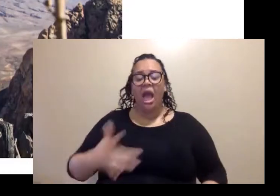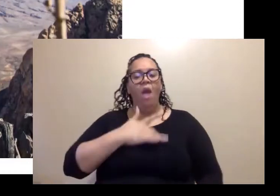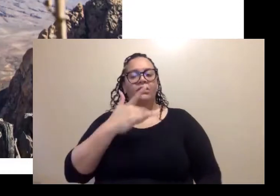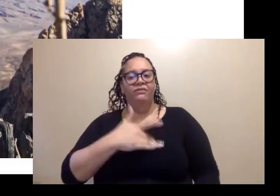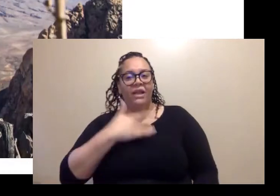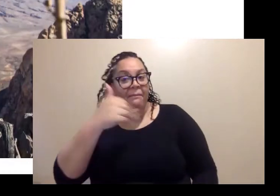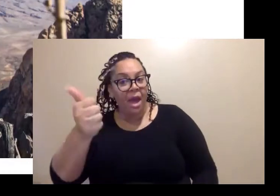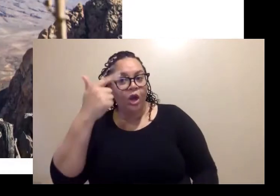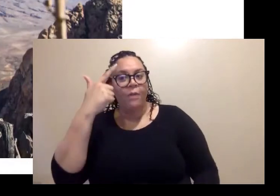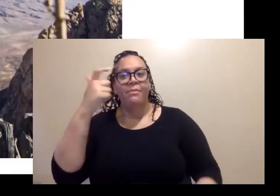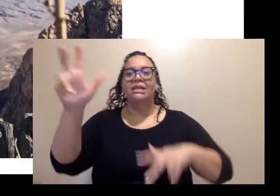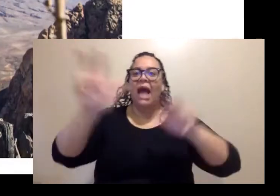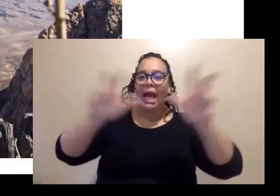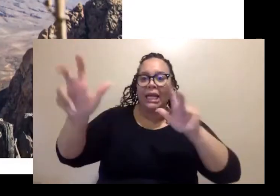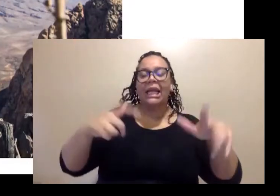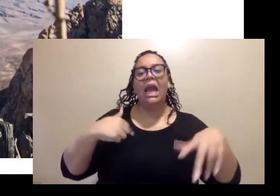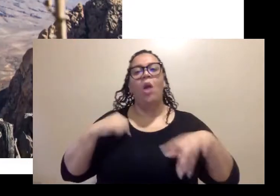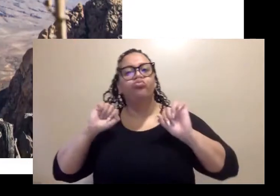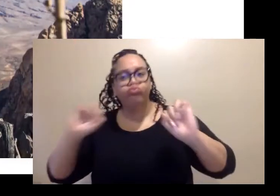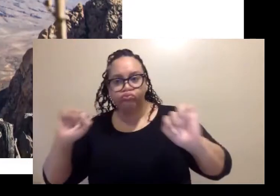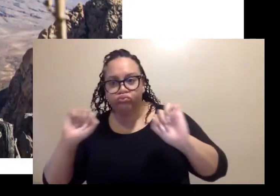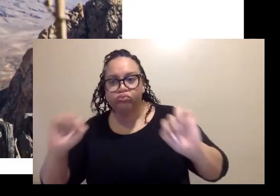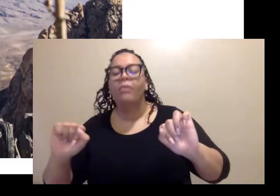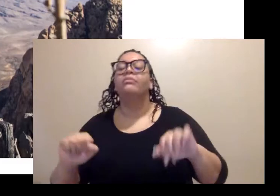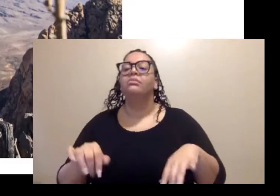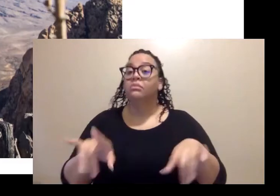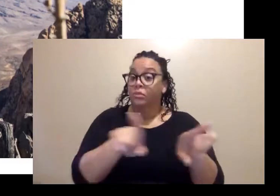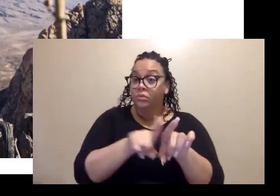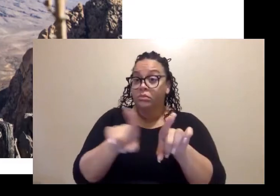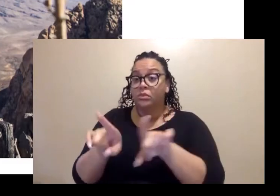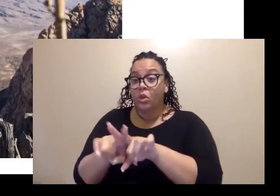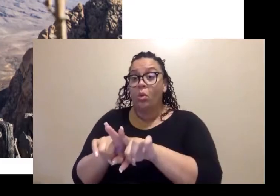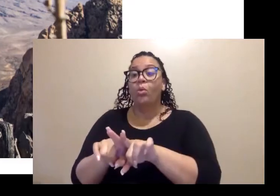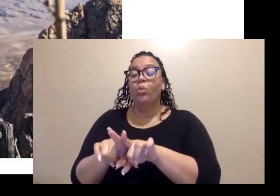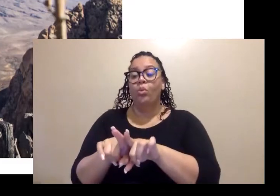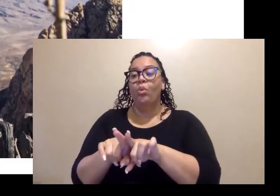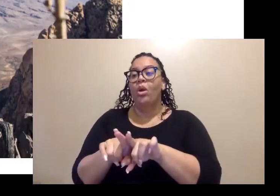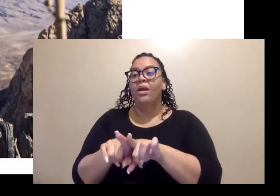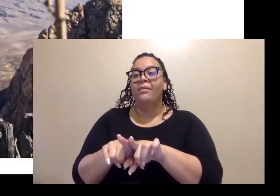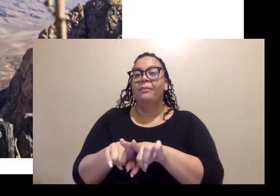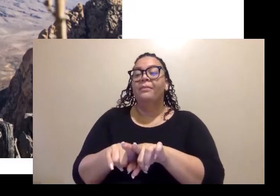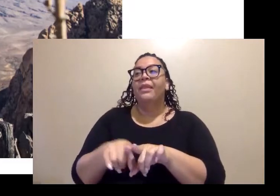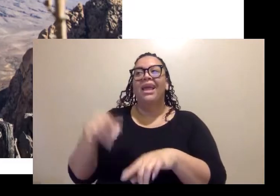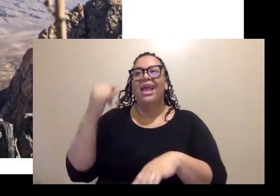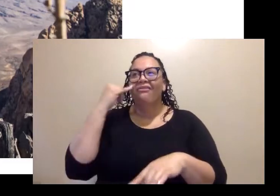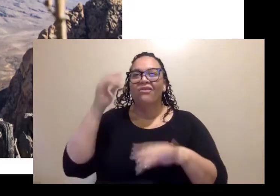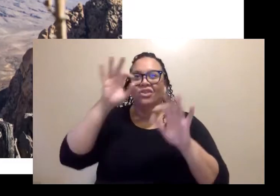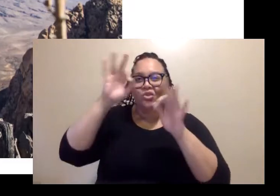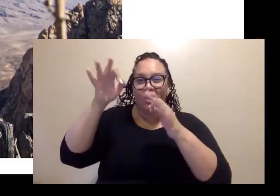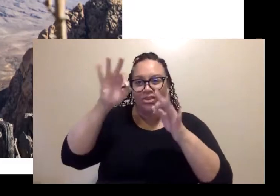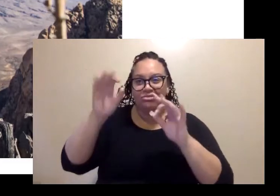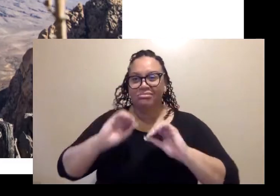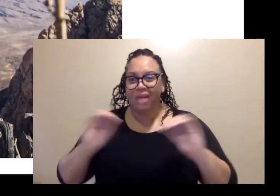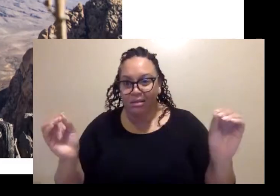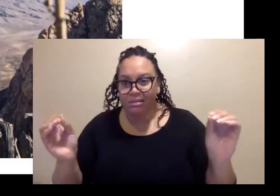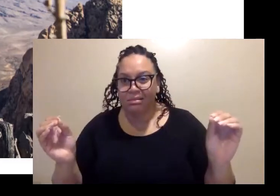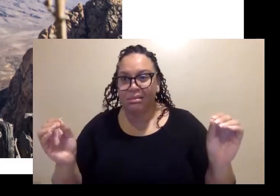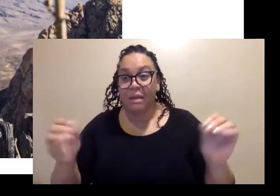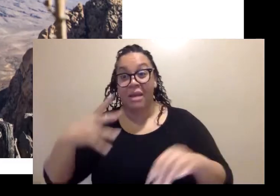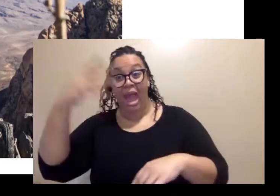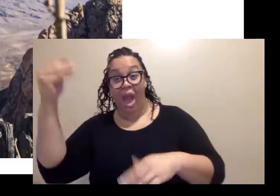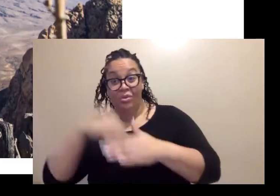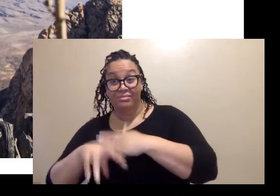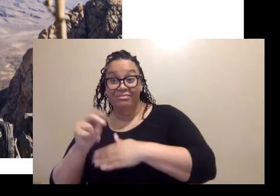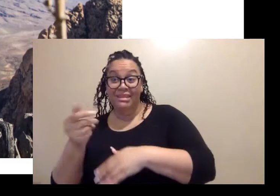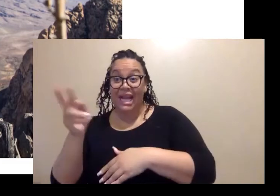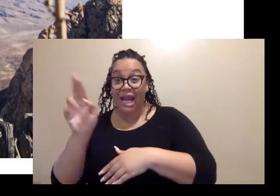because of hiking and exercising. Also, too, the less distractions I had. Being out in nature, it caused me not to be